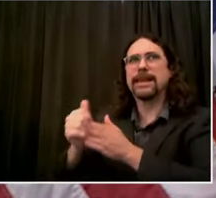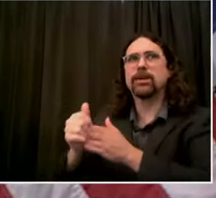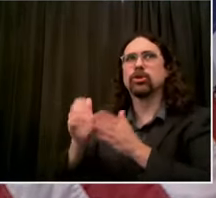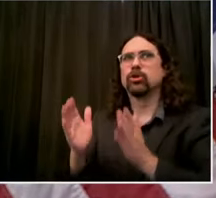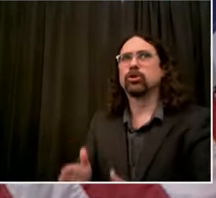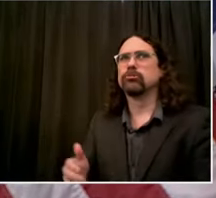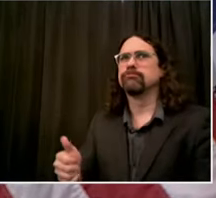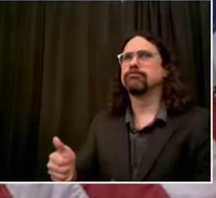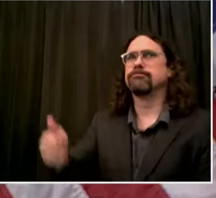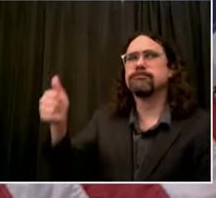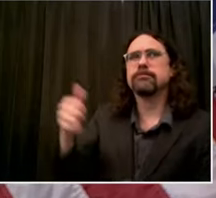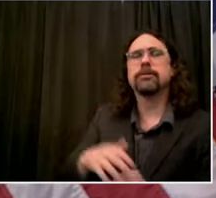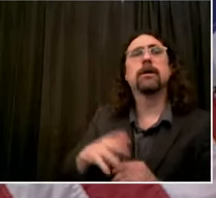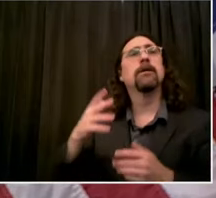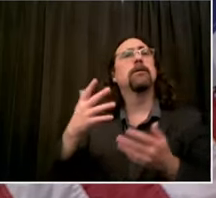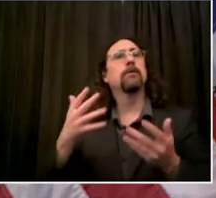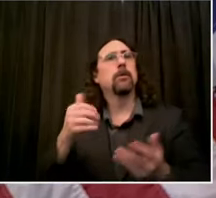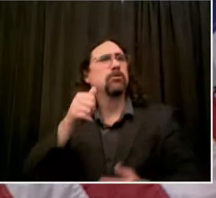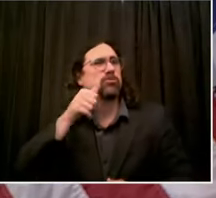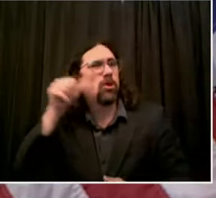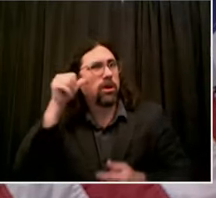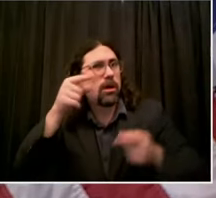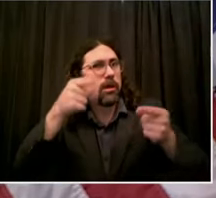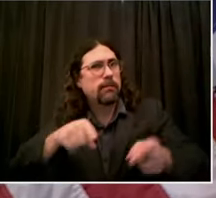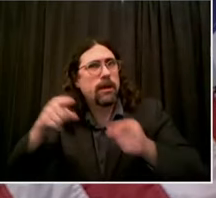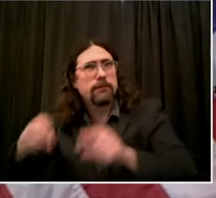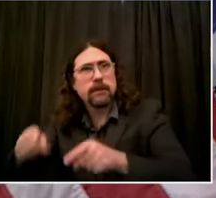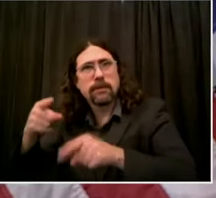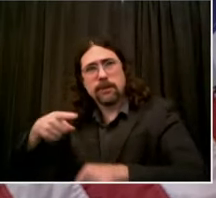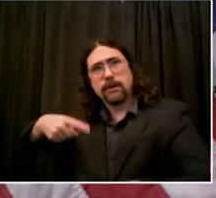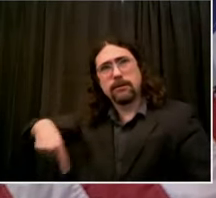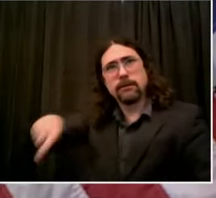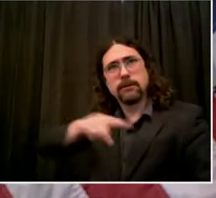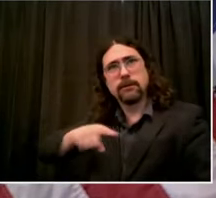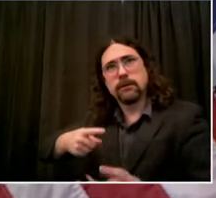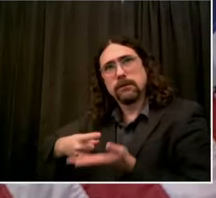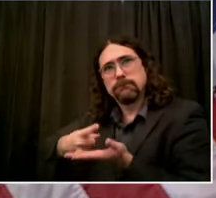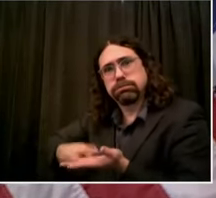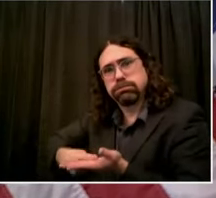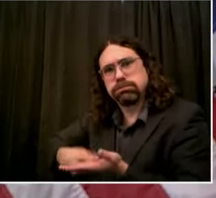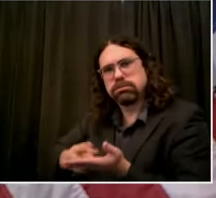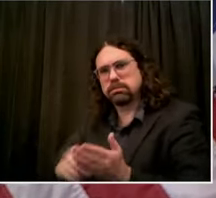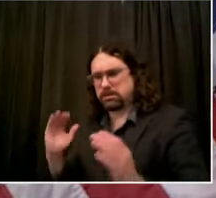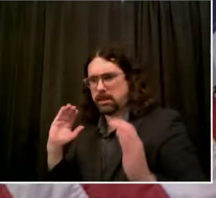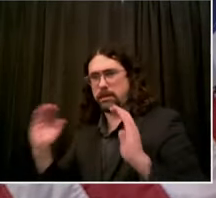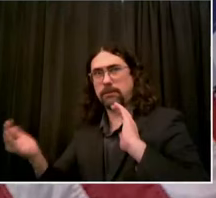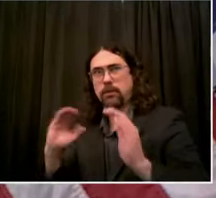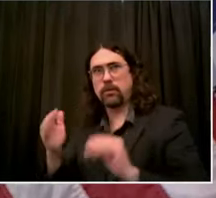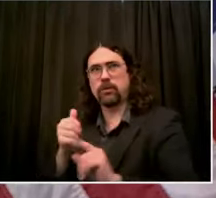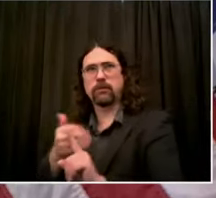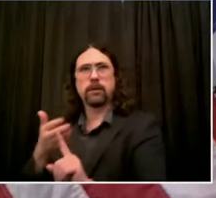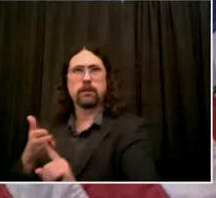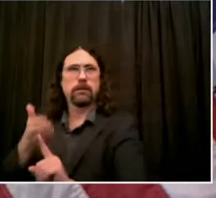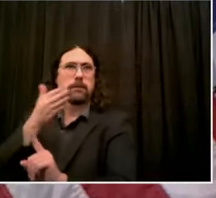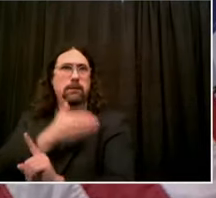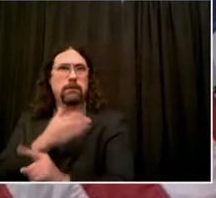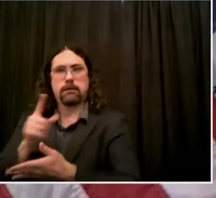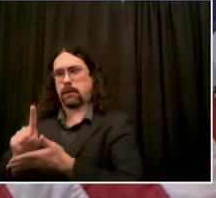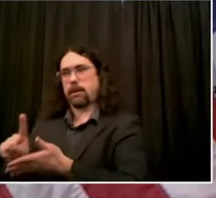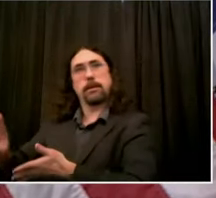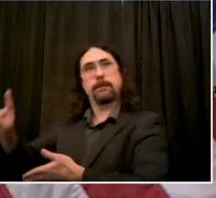picture around New York City last night. We still have more work to do. Let me affirm that right up front. We saw peaceful protests during the